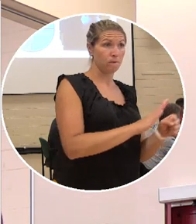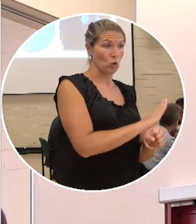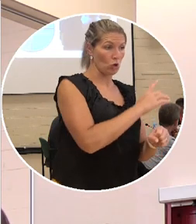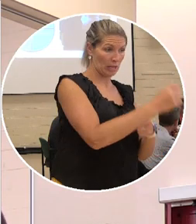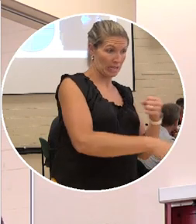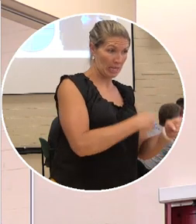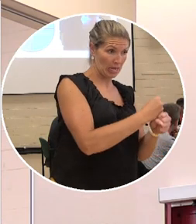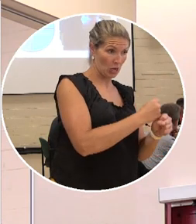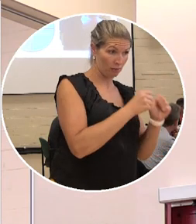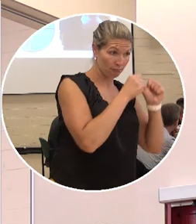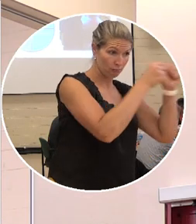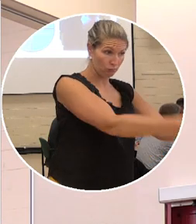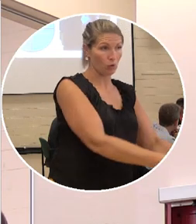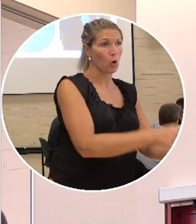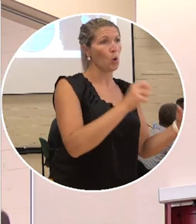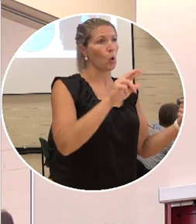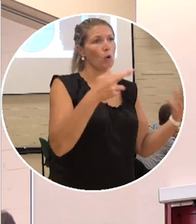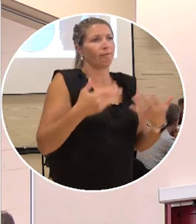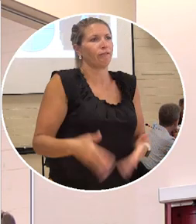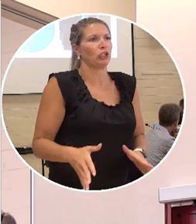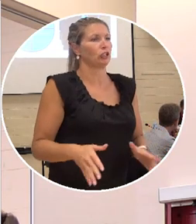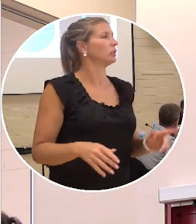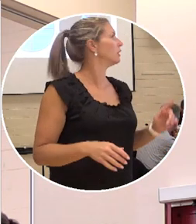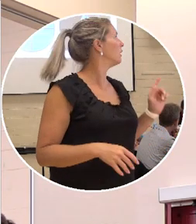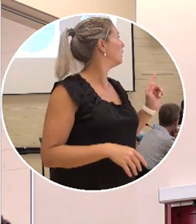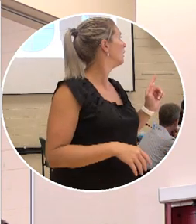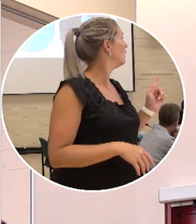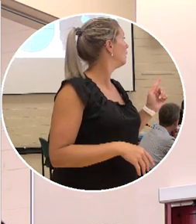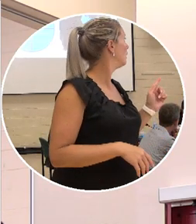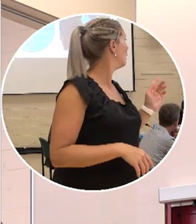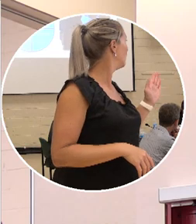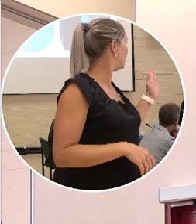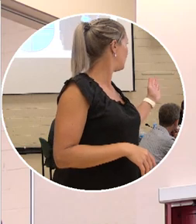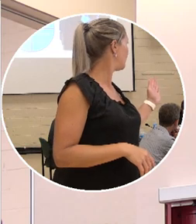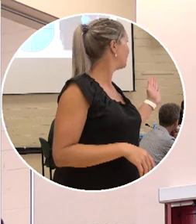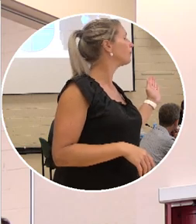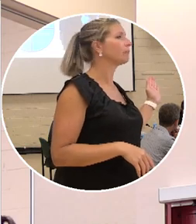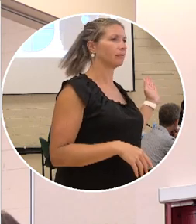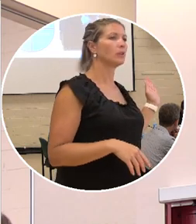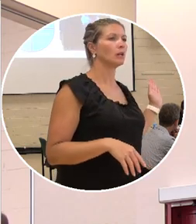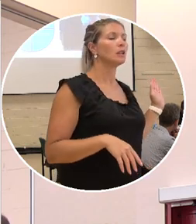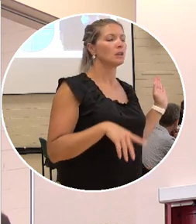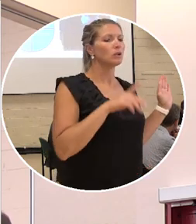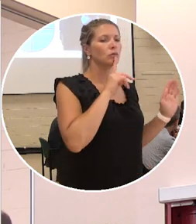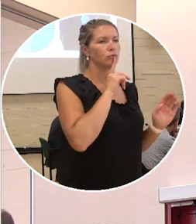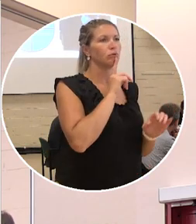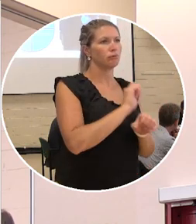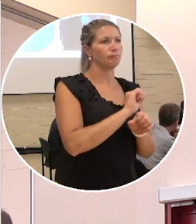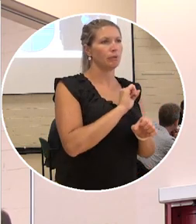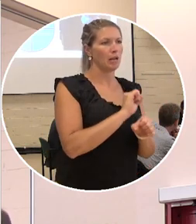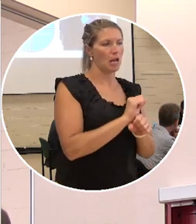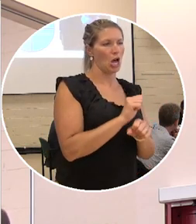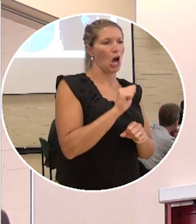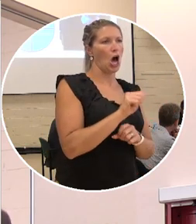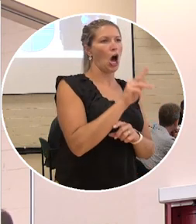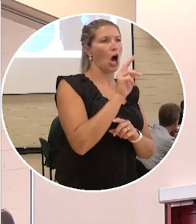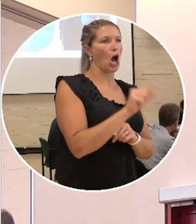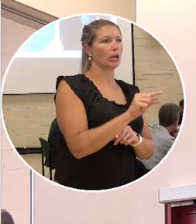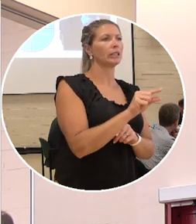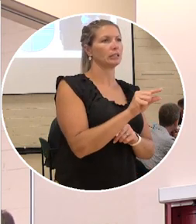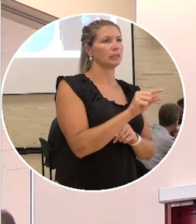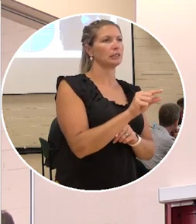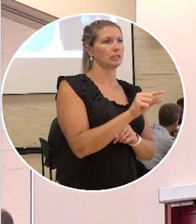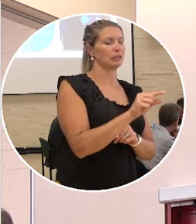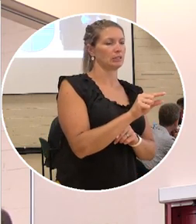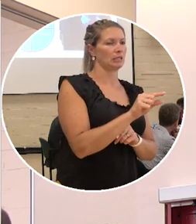with that process right now? So we did a concentrated campaign. Obviously a social media campaign,